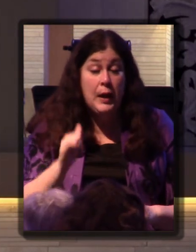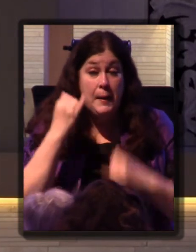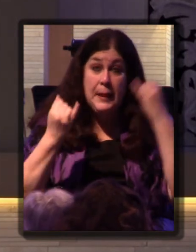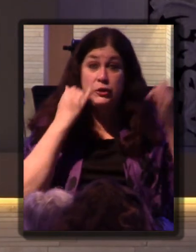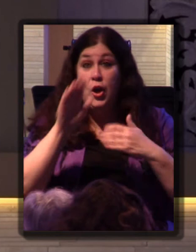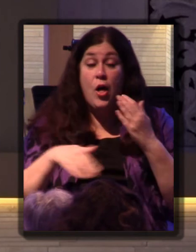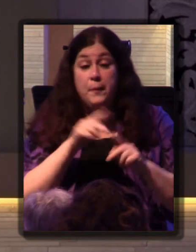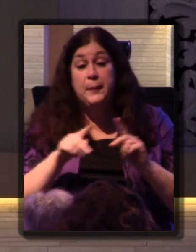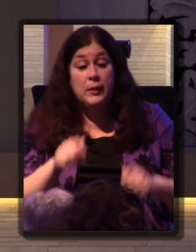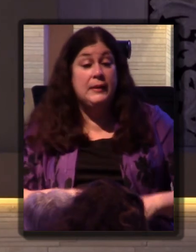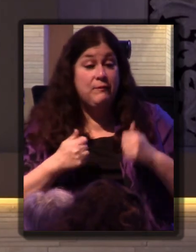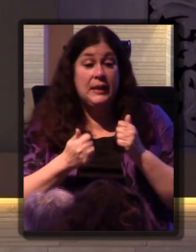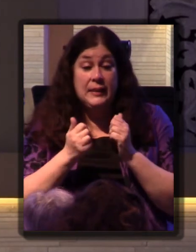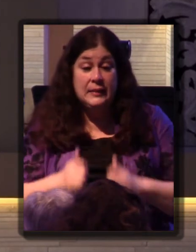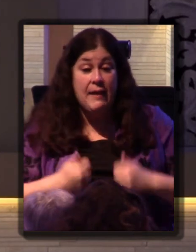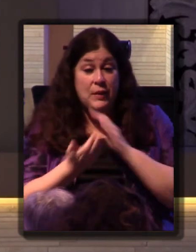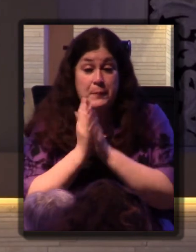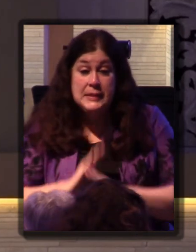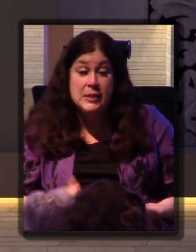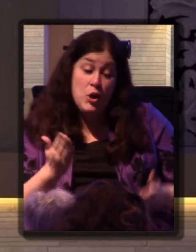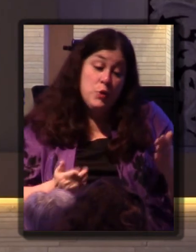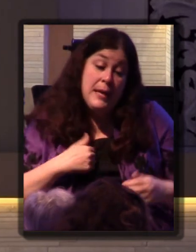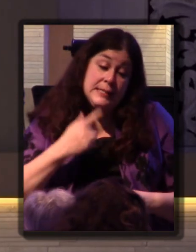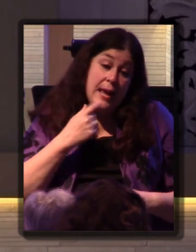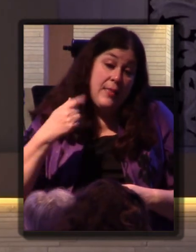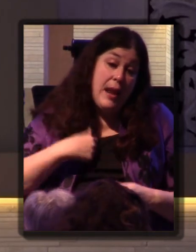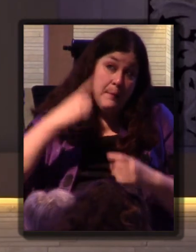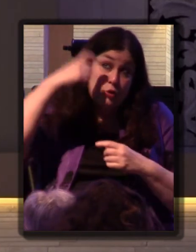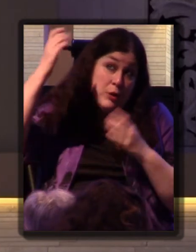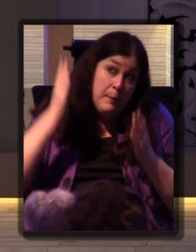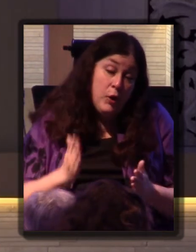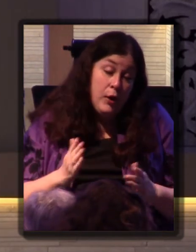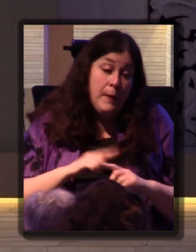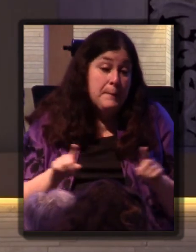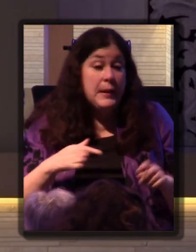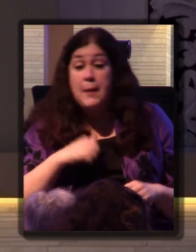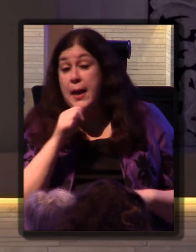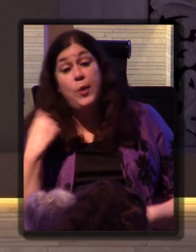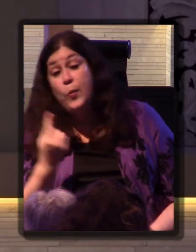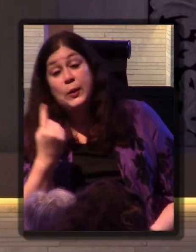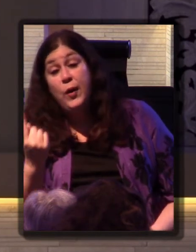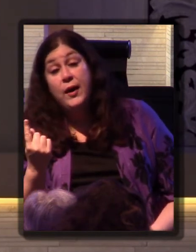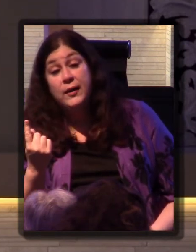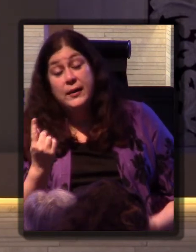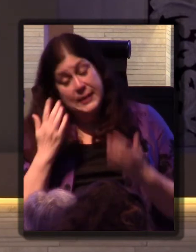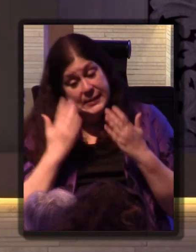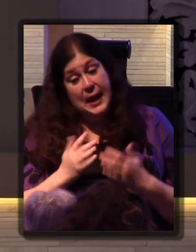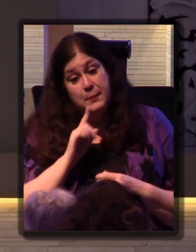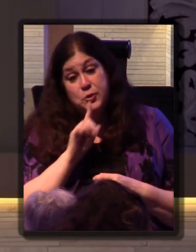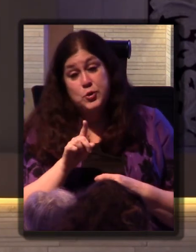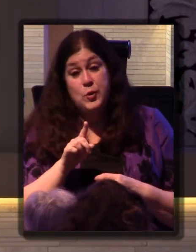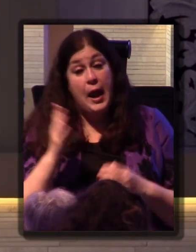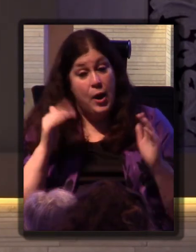religion, too. Imagine all the people living life in peace. You may say I'm a dreamer. Yeah, but I'm not the only